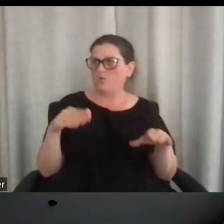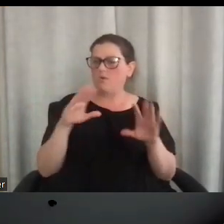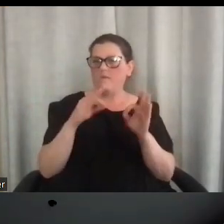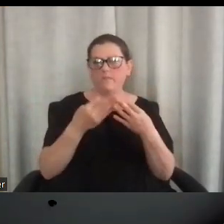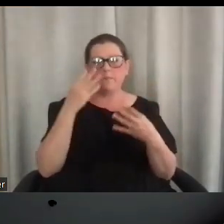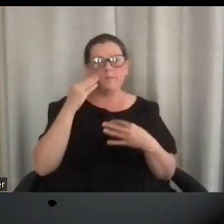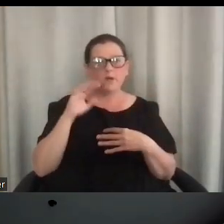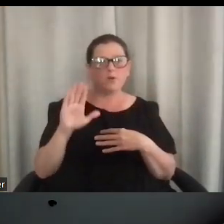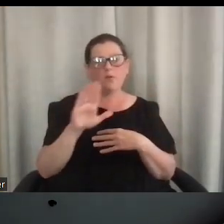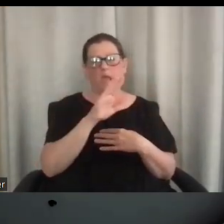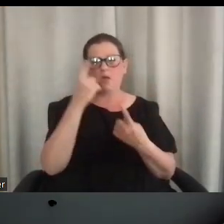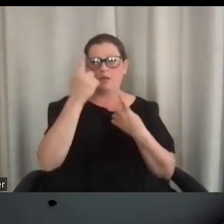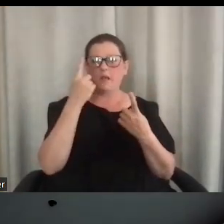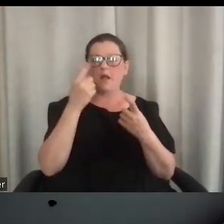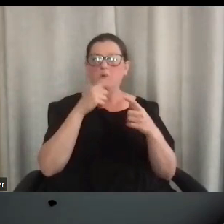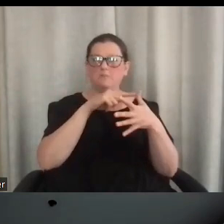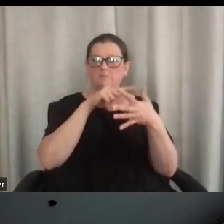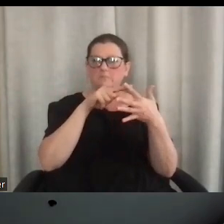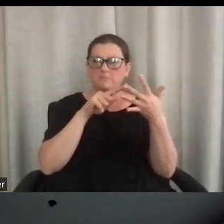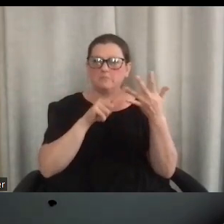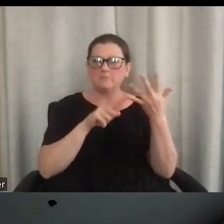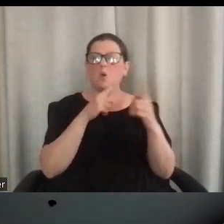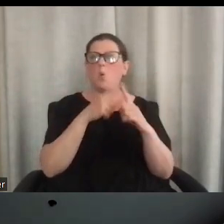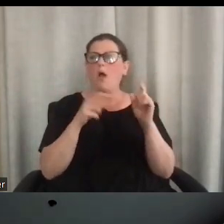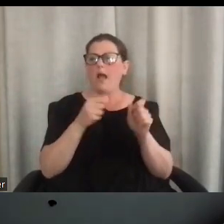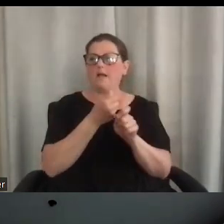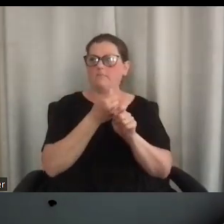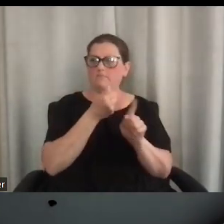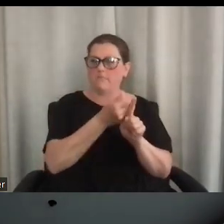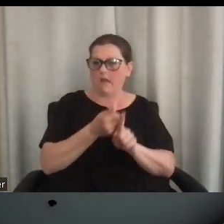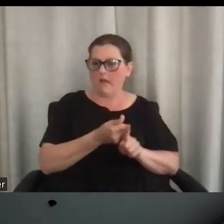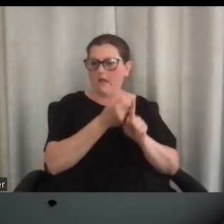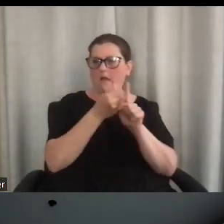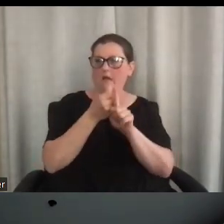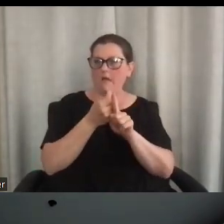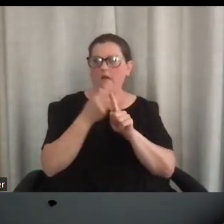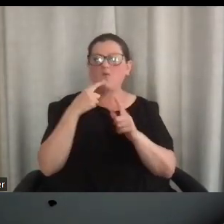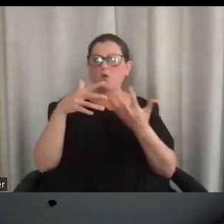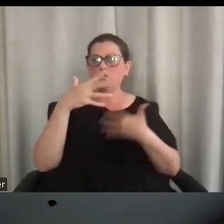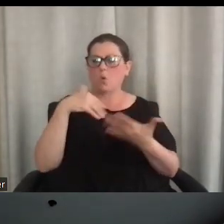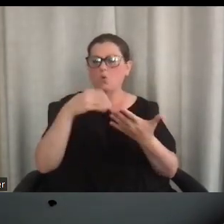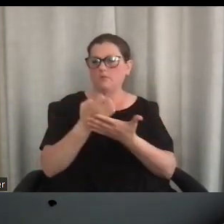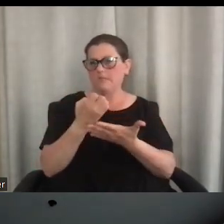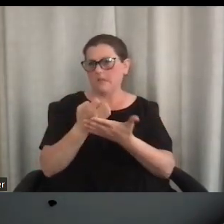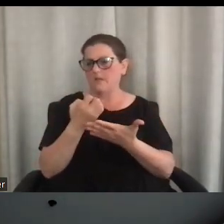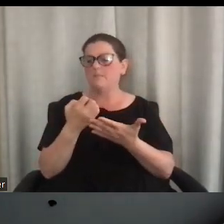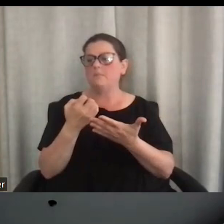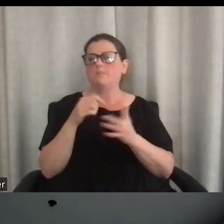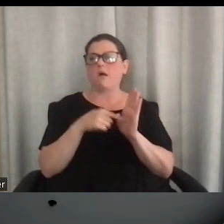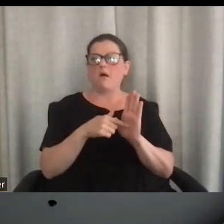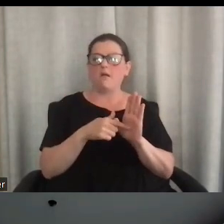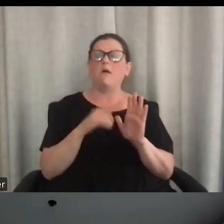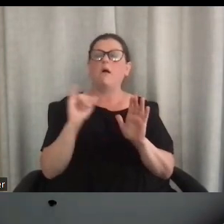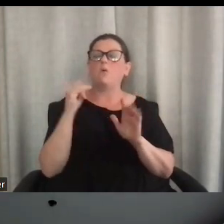we are thinking about the many indicators at the individual and family level of the social ecological model, and that we also need to think about the community